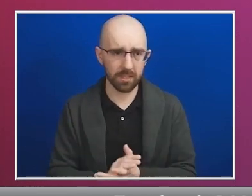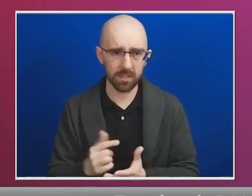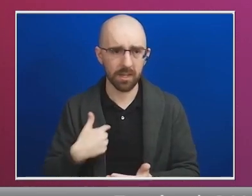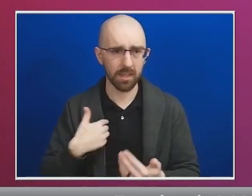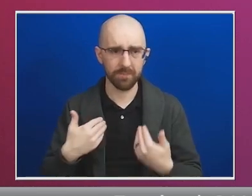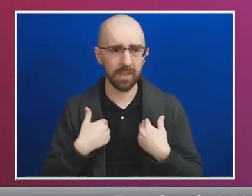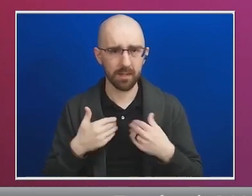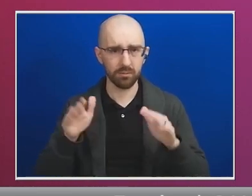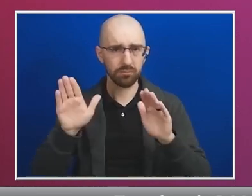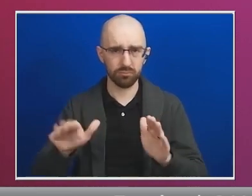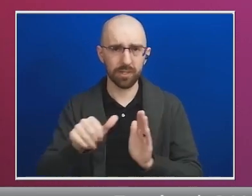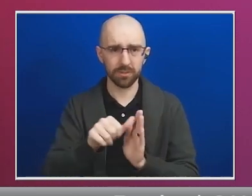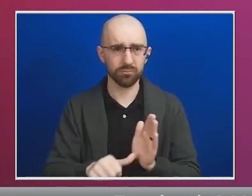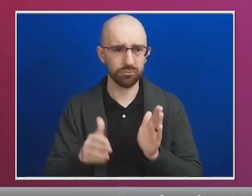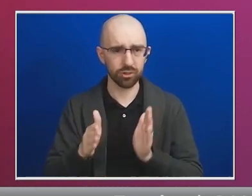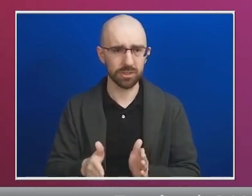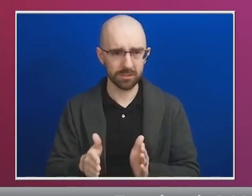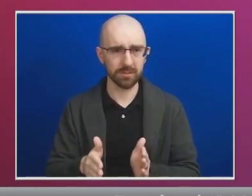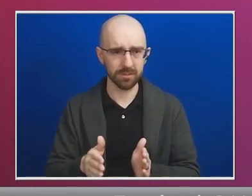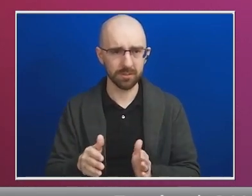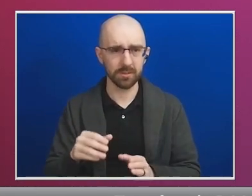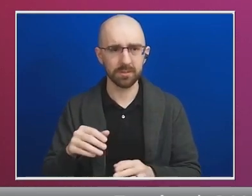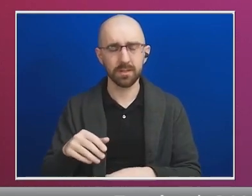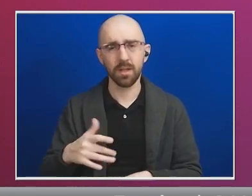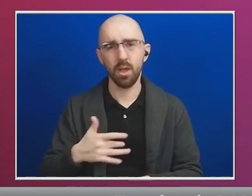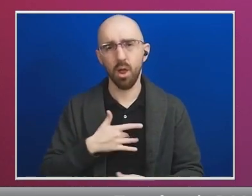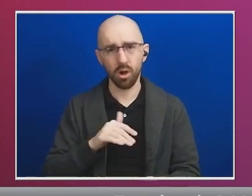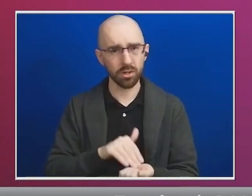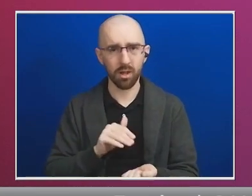and cardiologists throughout the years.